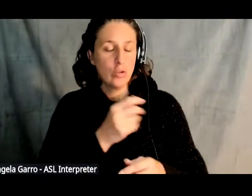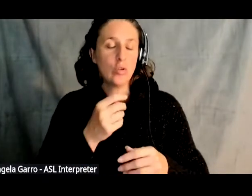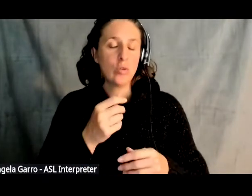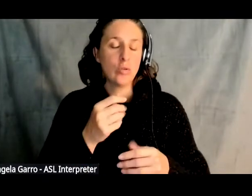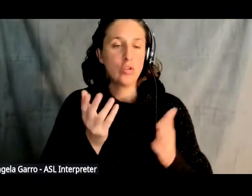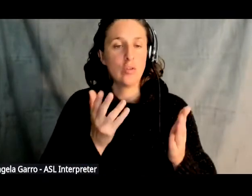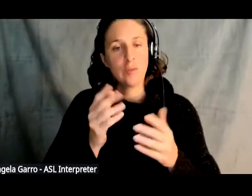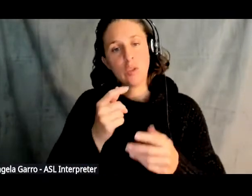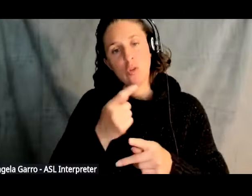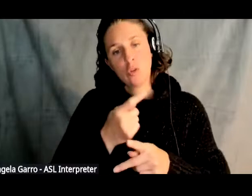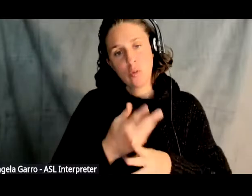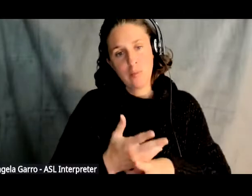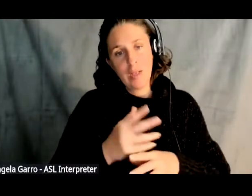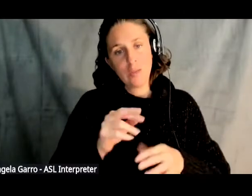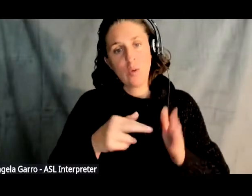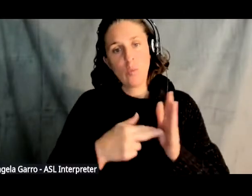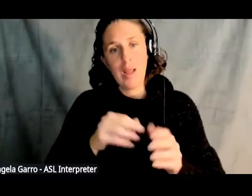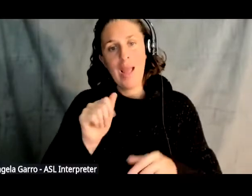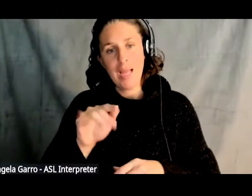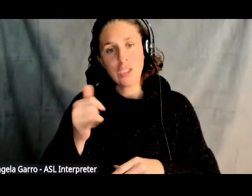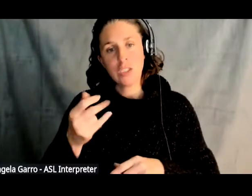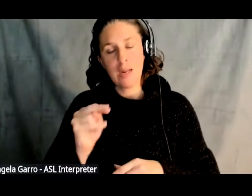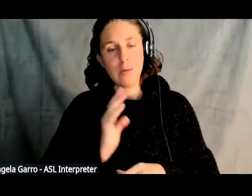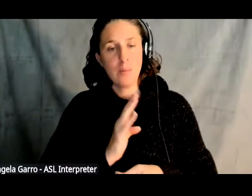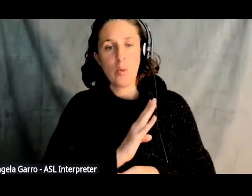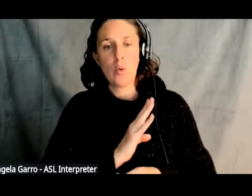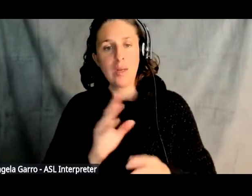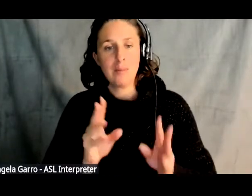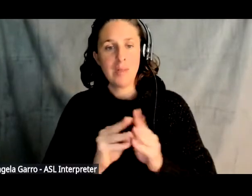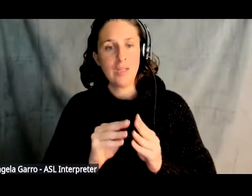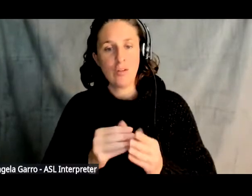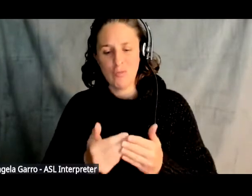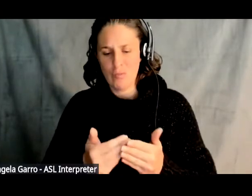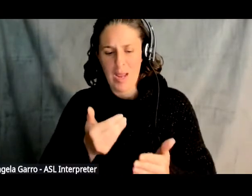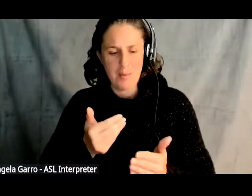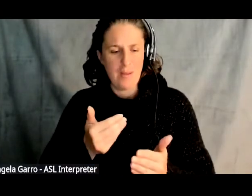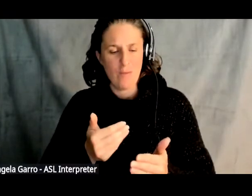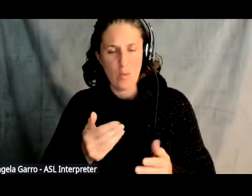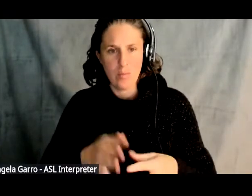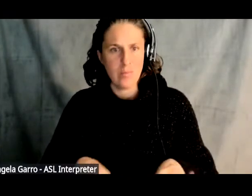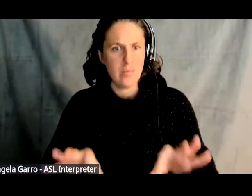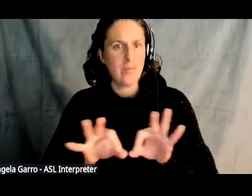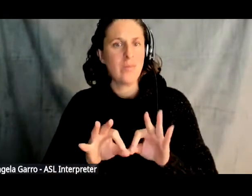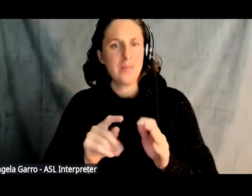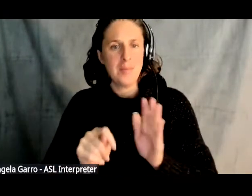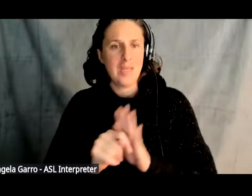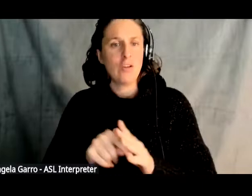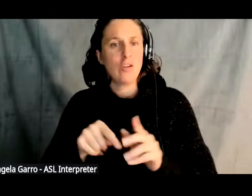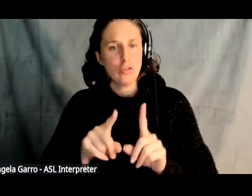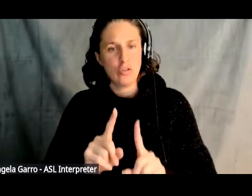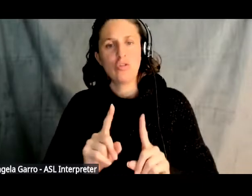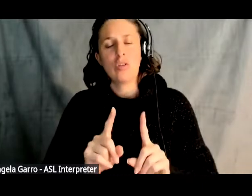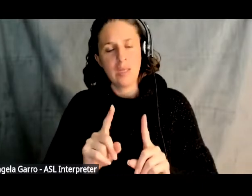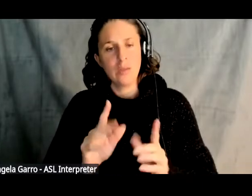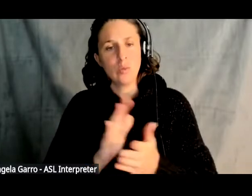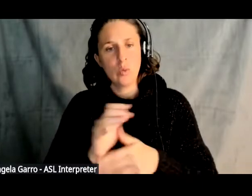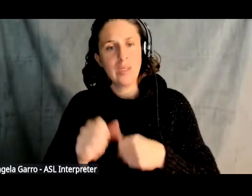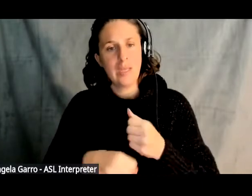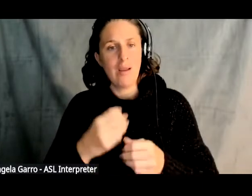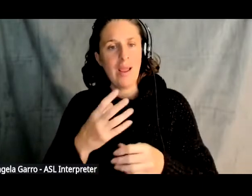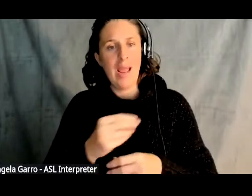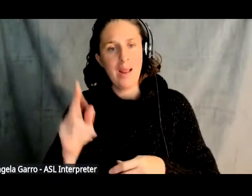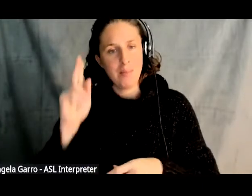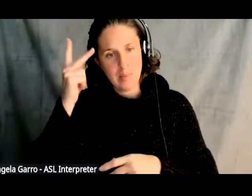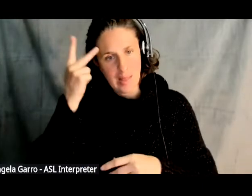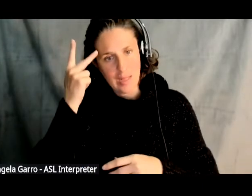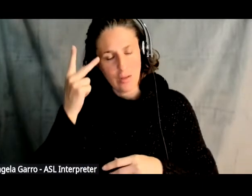a January board meeting that disrupt timing just before a critical period in the school year and during a political sensitive time raised